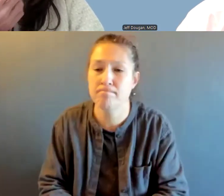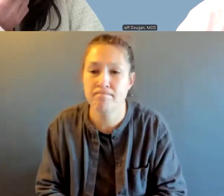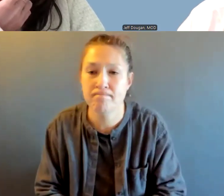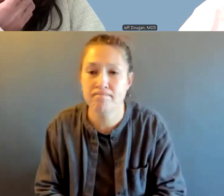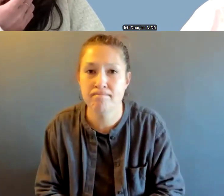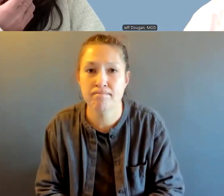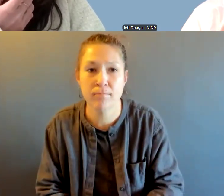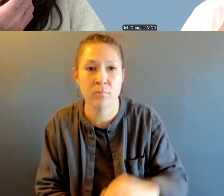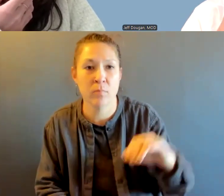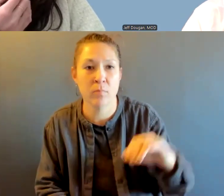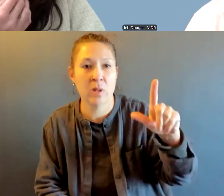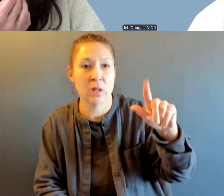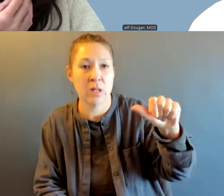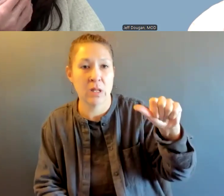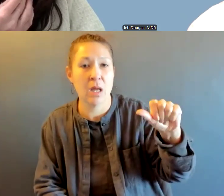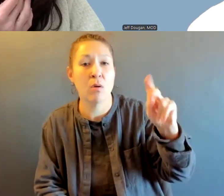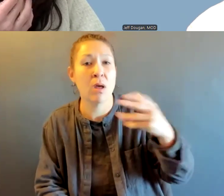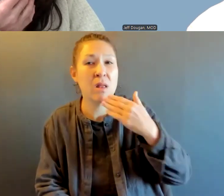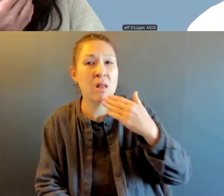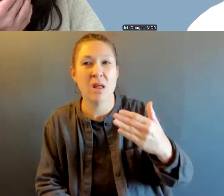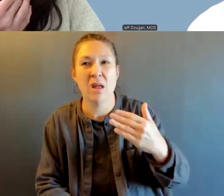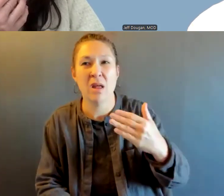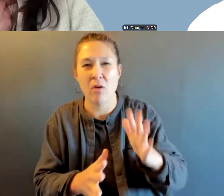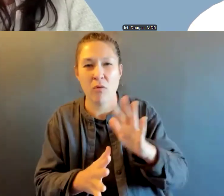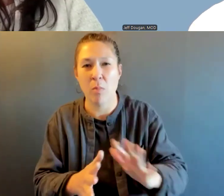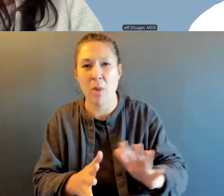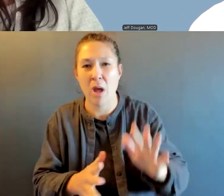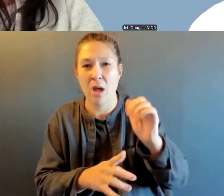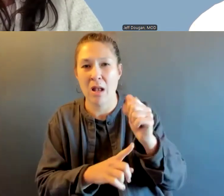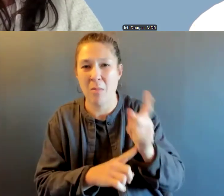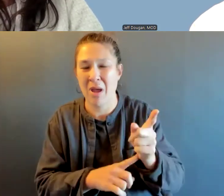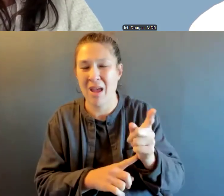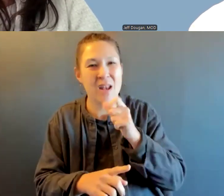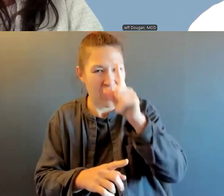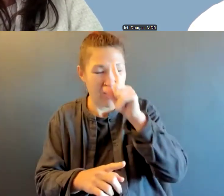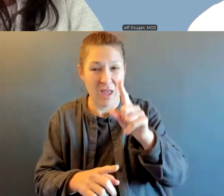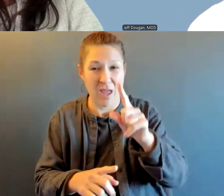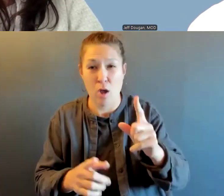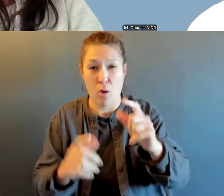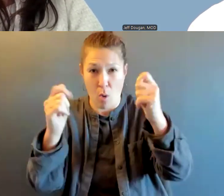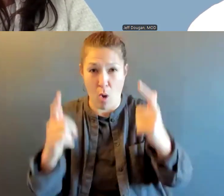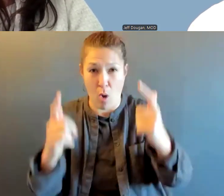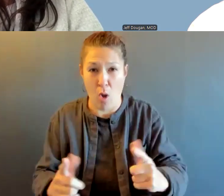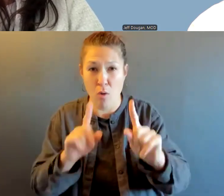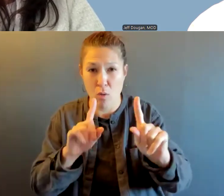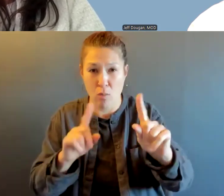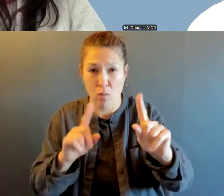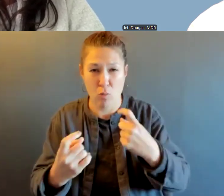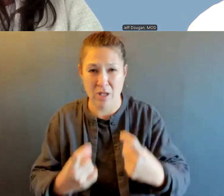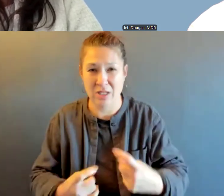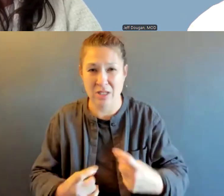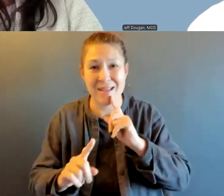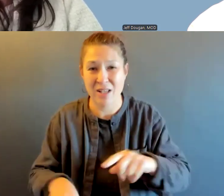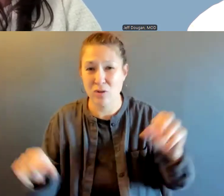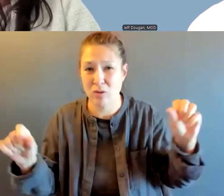Thank you. We've got about another 10 minutes. I don't know if we'll be able to get to all of the questions. So again, fill